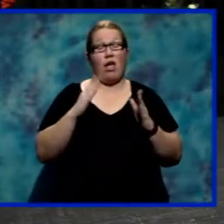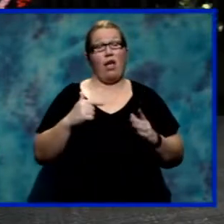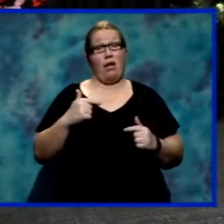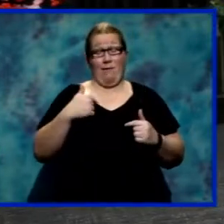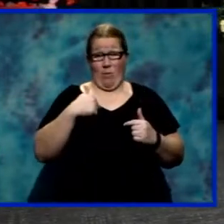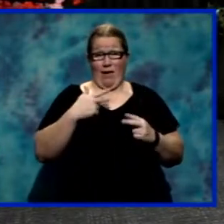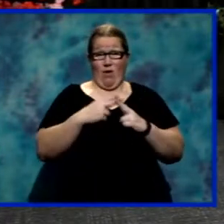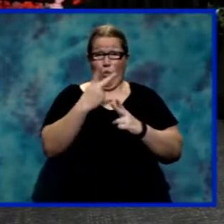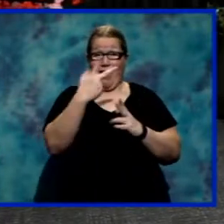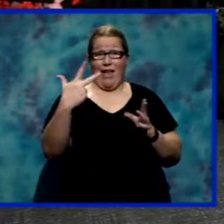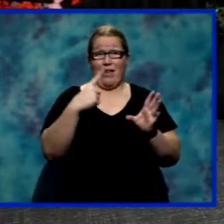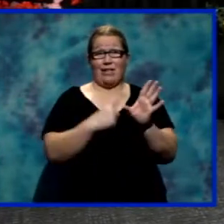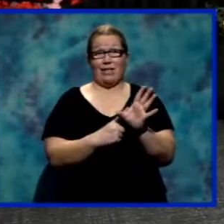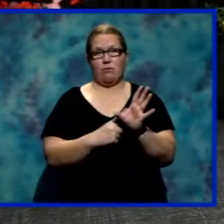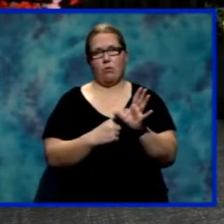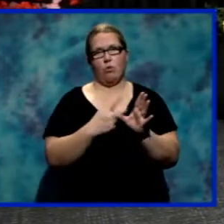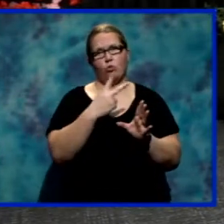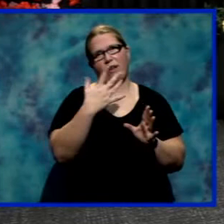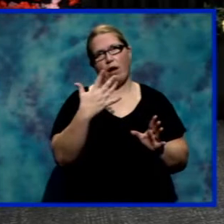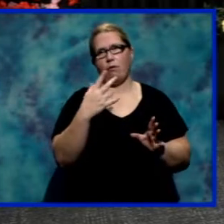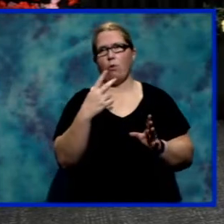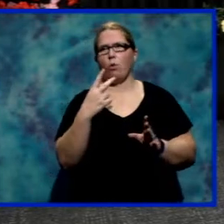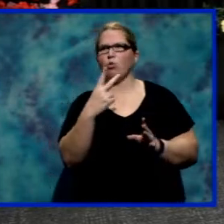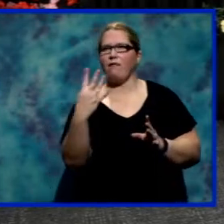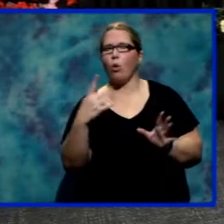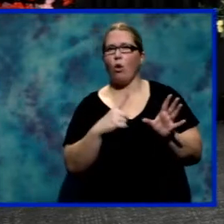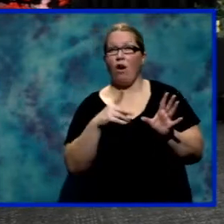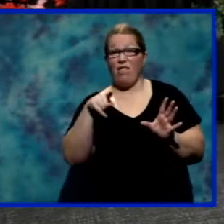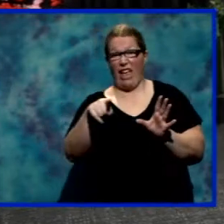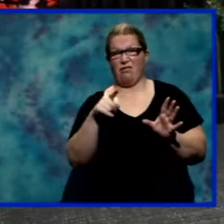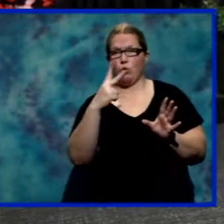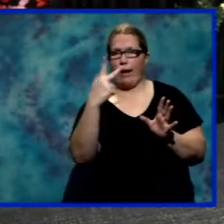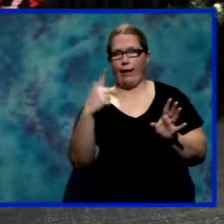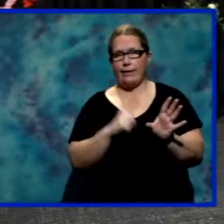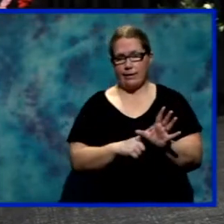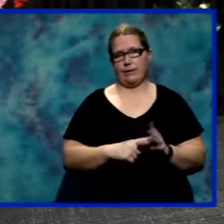years, well, 25, 24 of those 28 years,